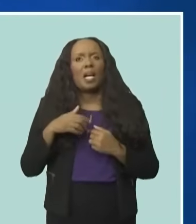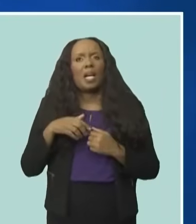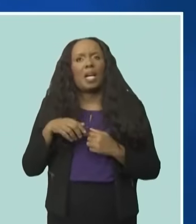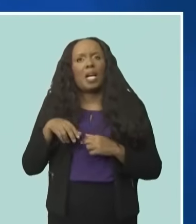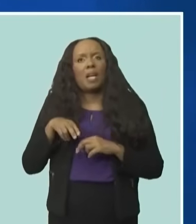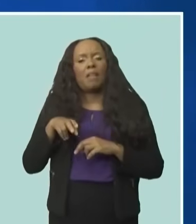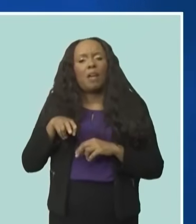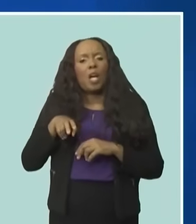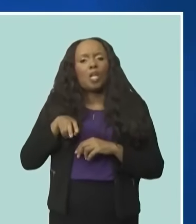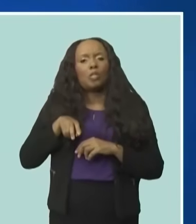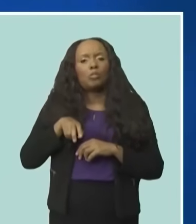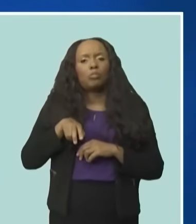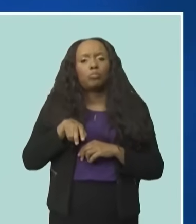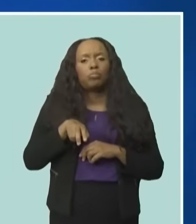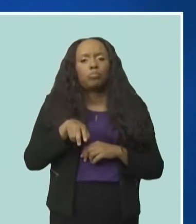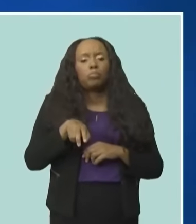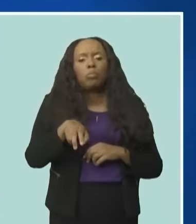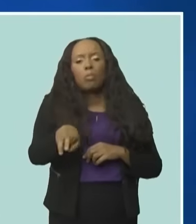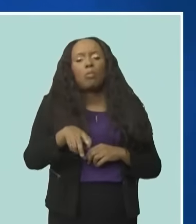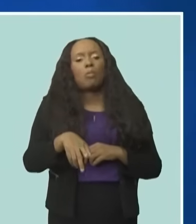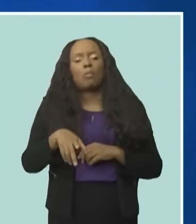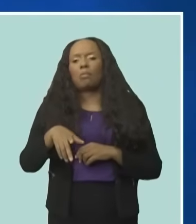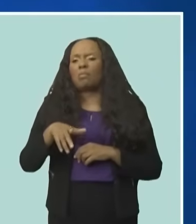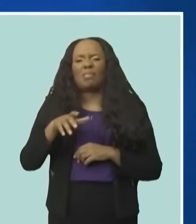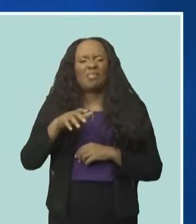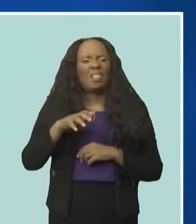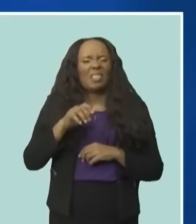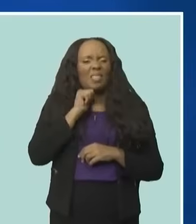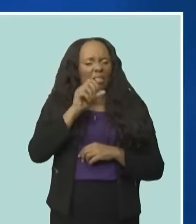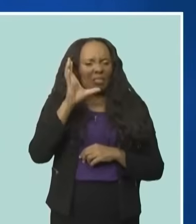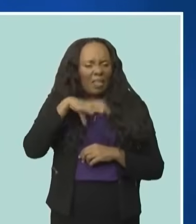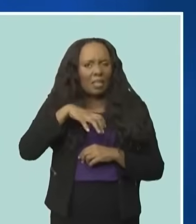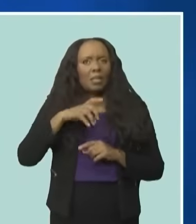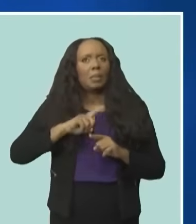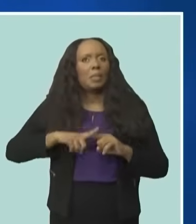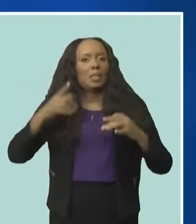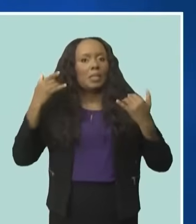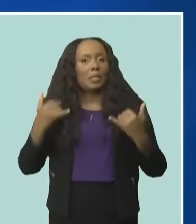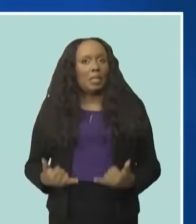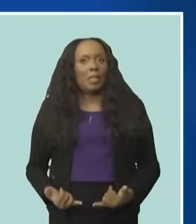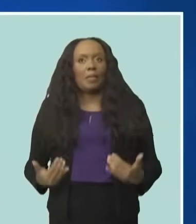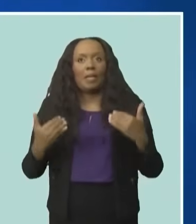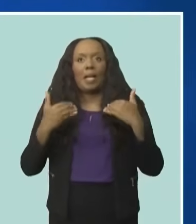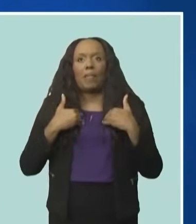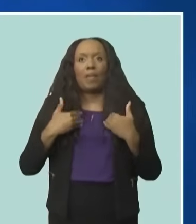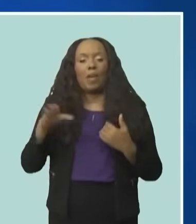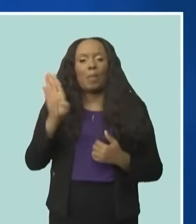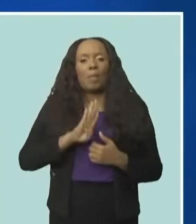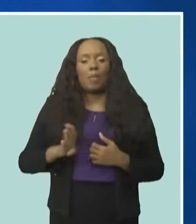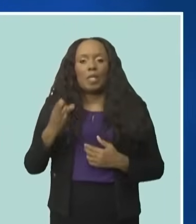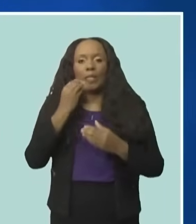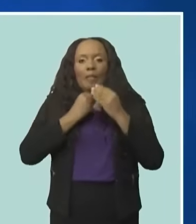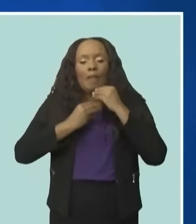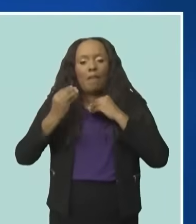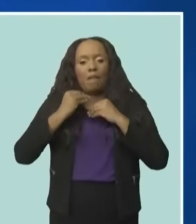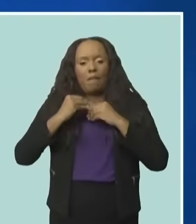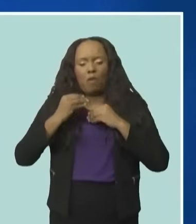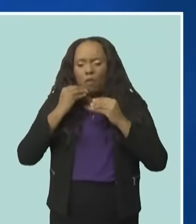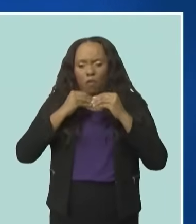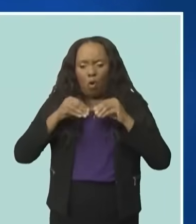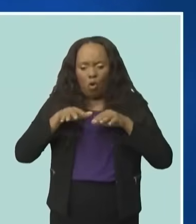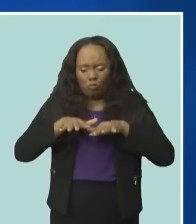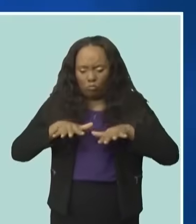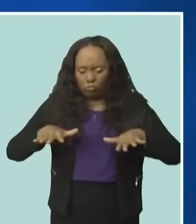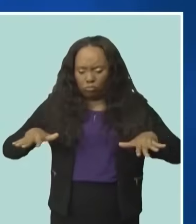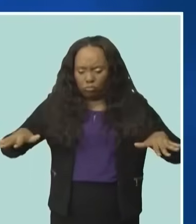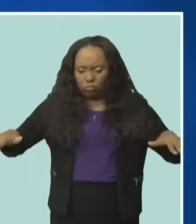to Harsons Cave. However, tonight we have bundled it together with a wonderful Bajan buffet plus a beautiful performance